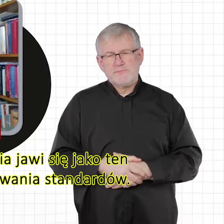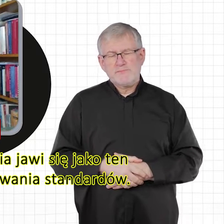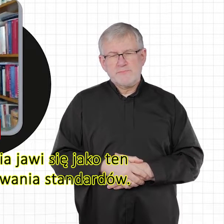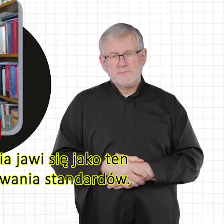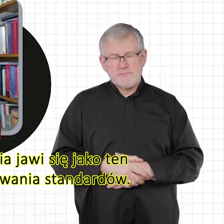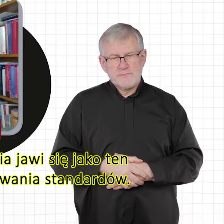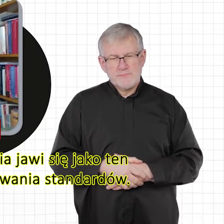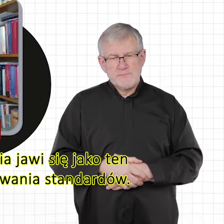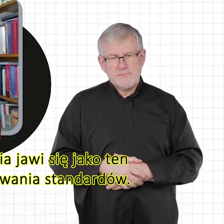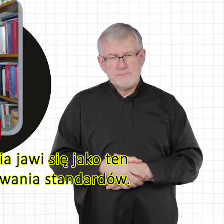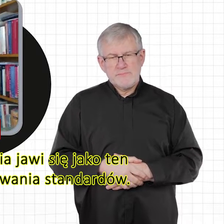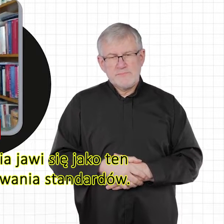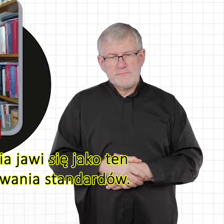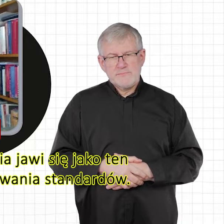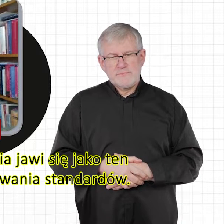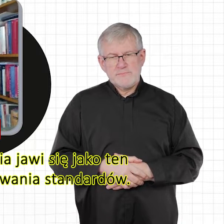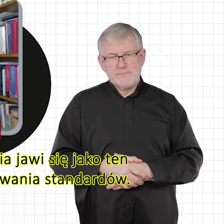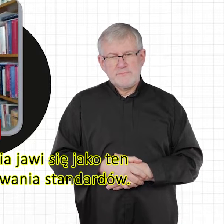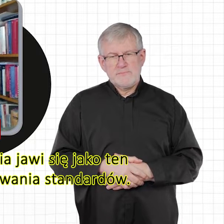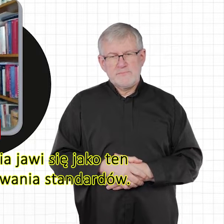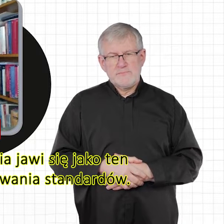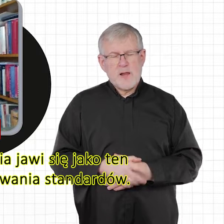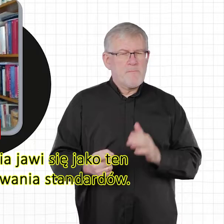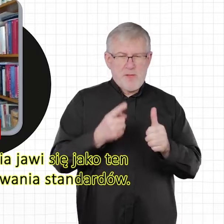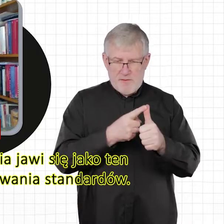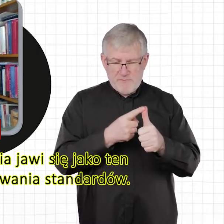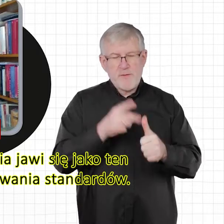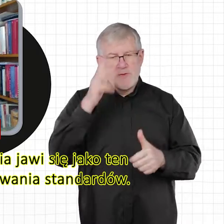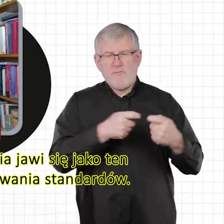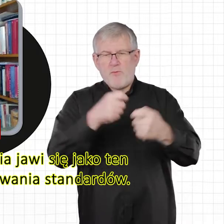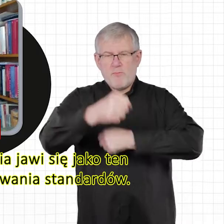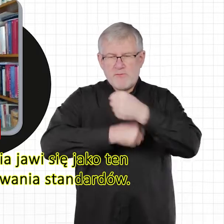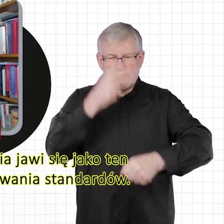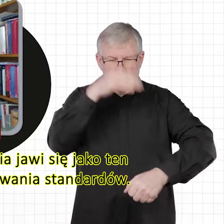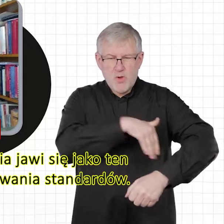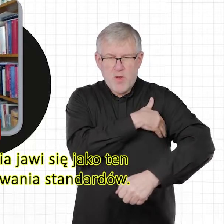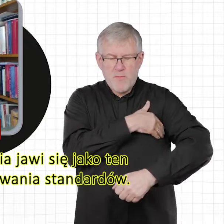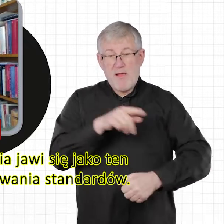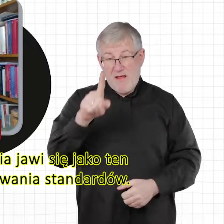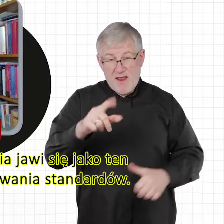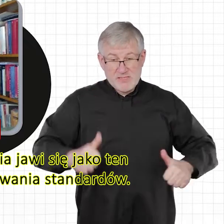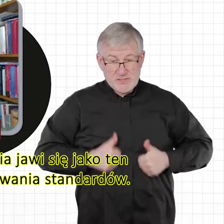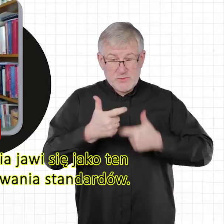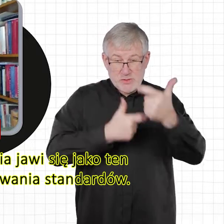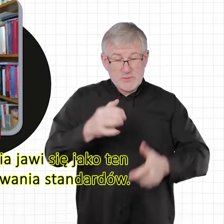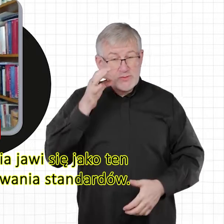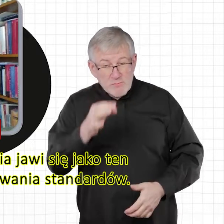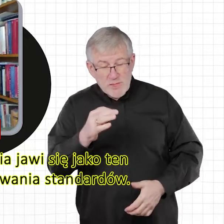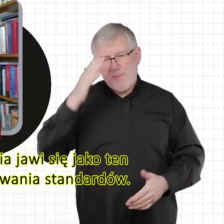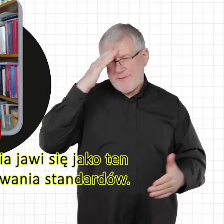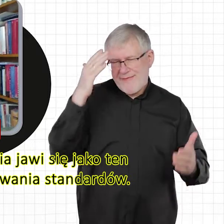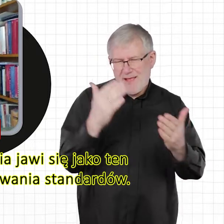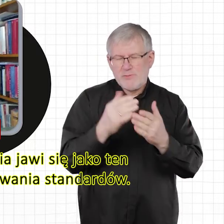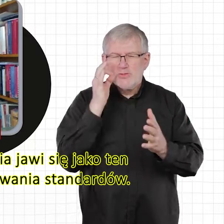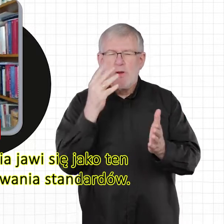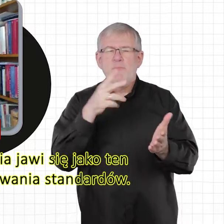in our, I would say, in our minds, Iceland is the way we should go for it,